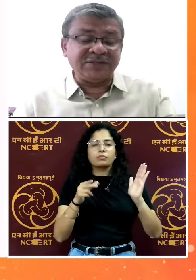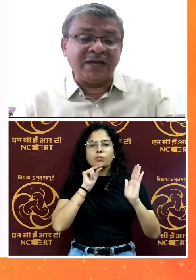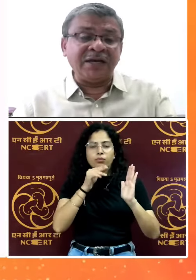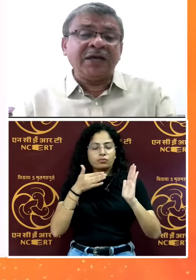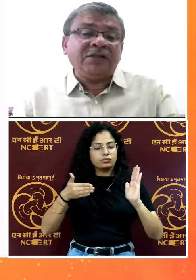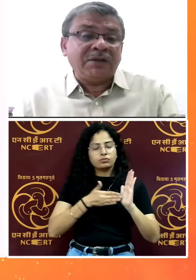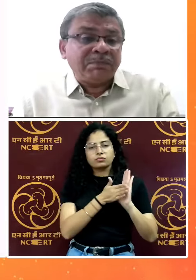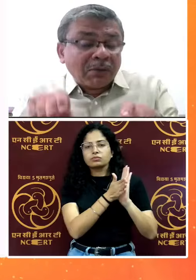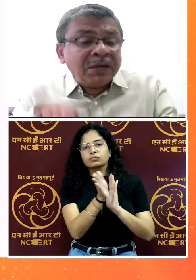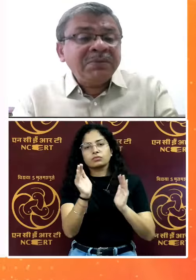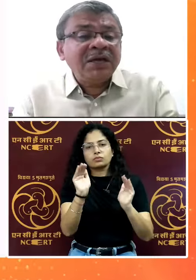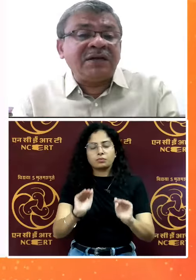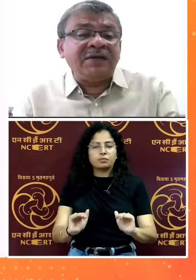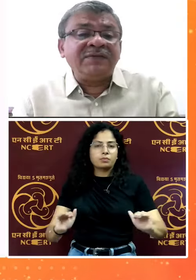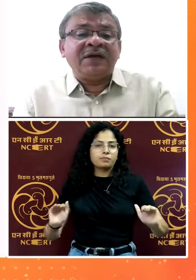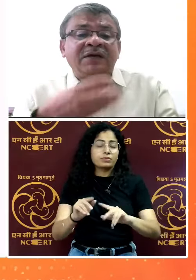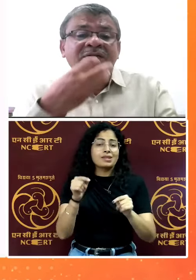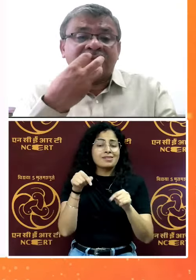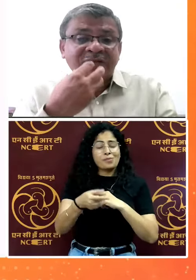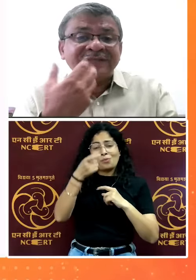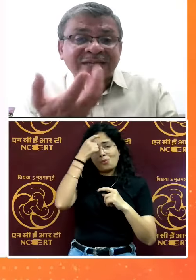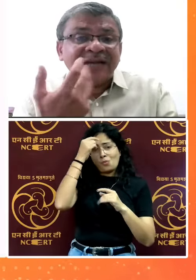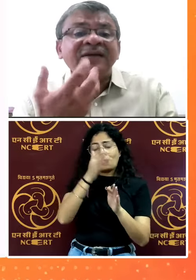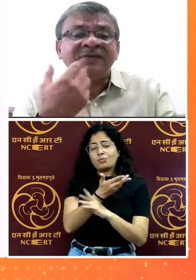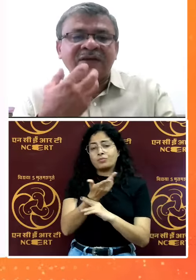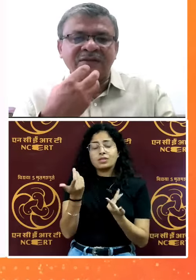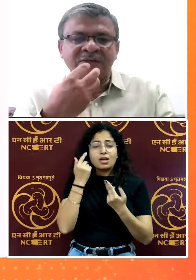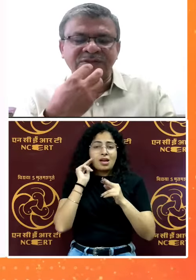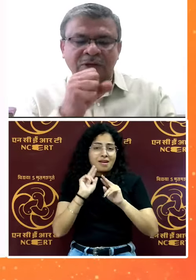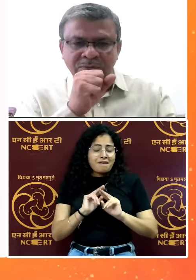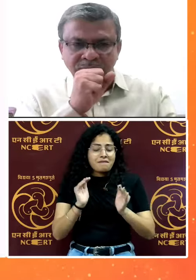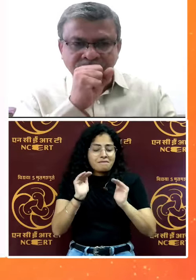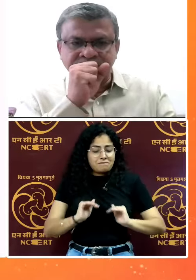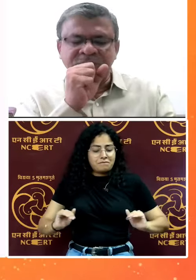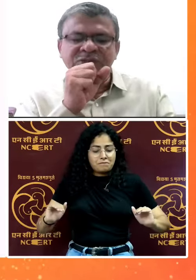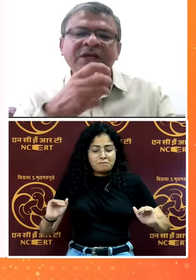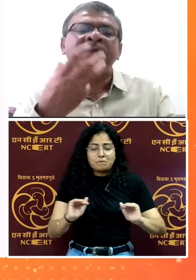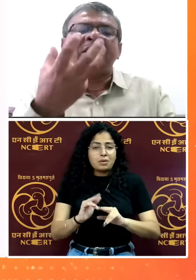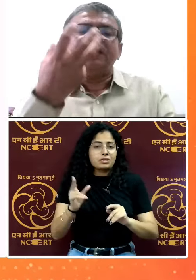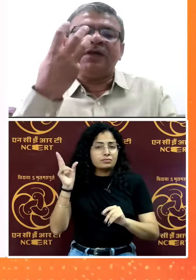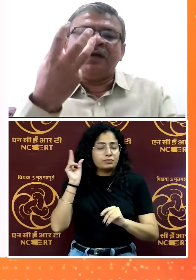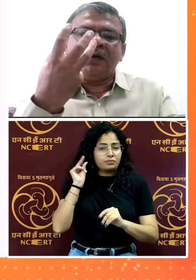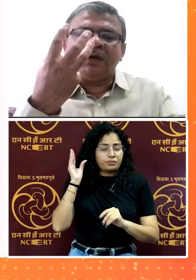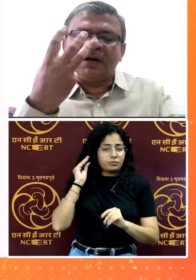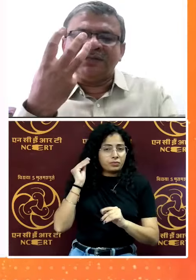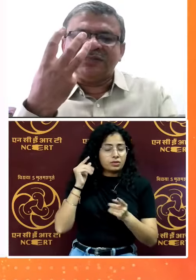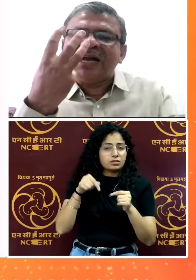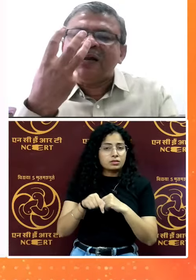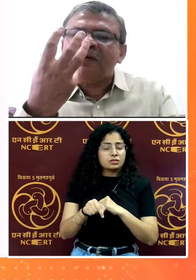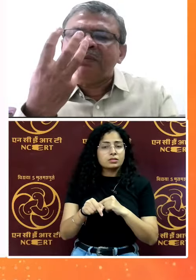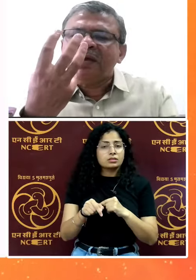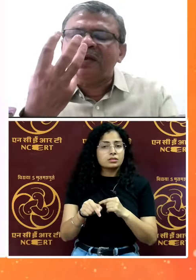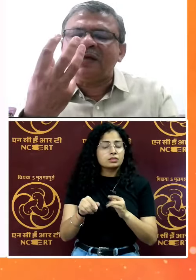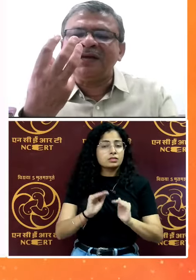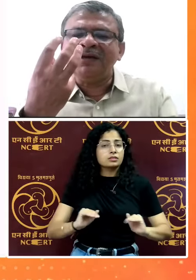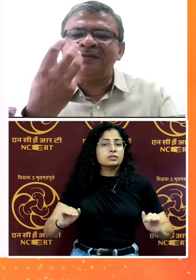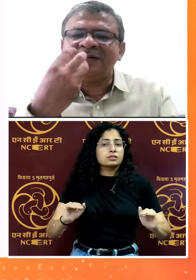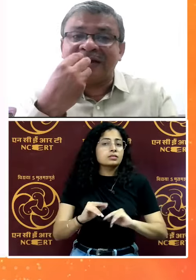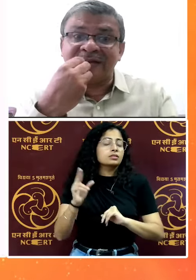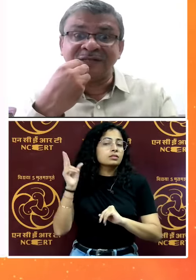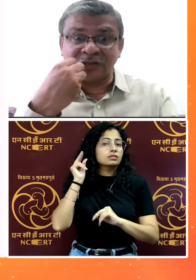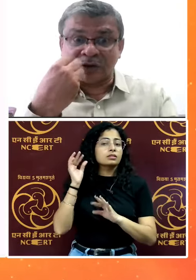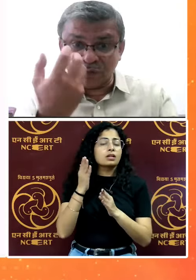reach the child. The problem here is when the child is hearing the sound, sorry, the child will be